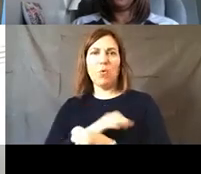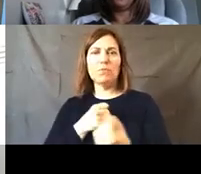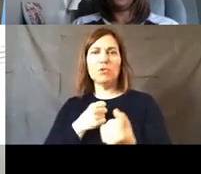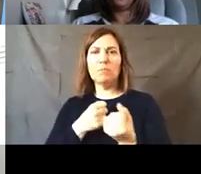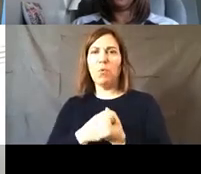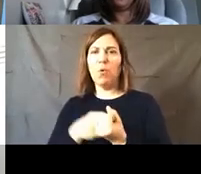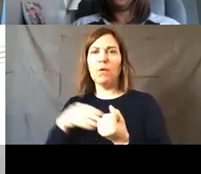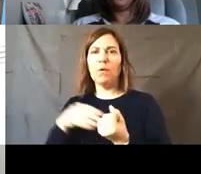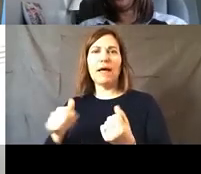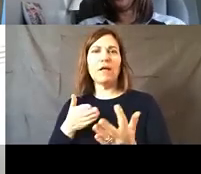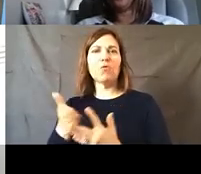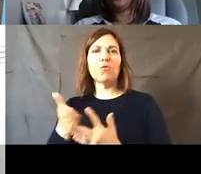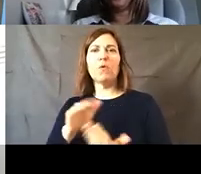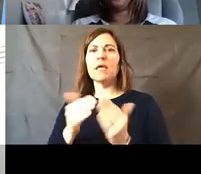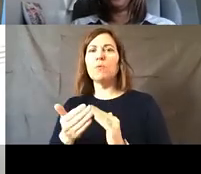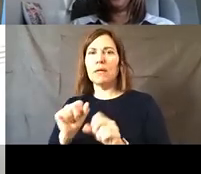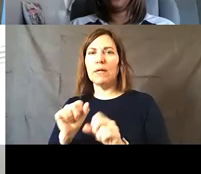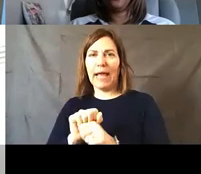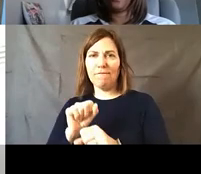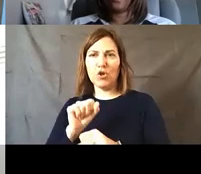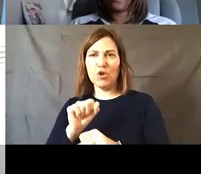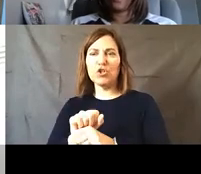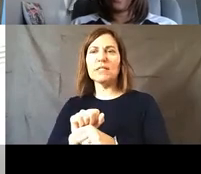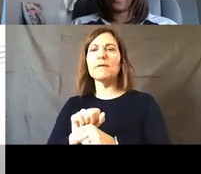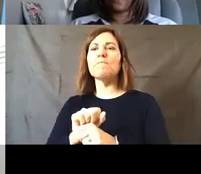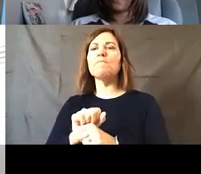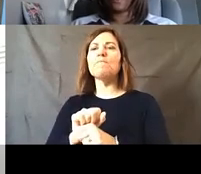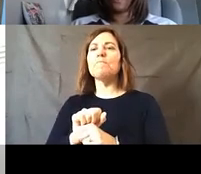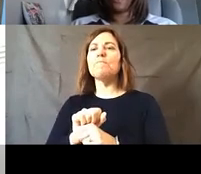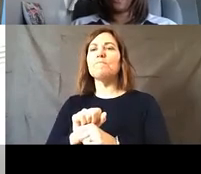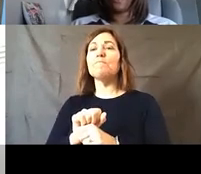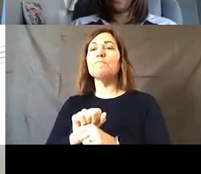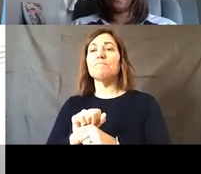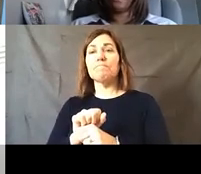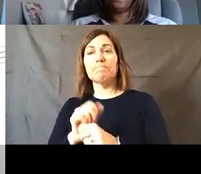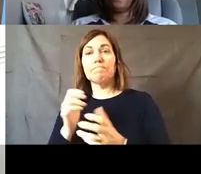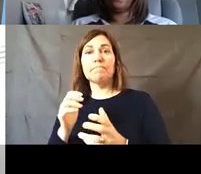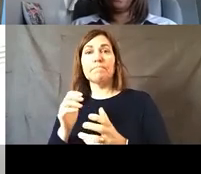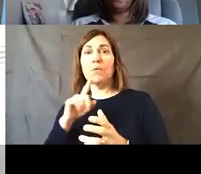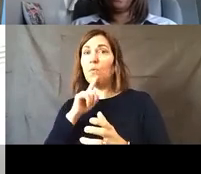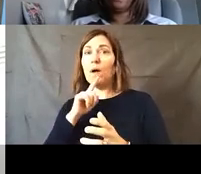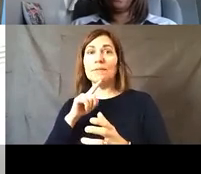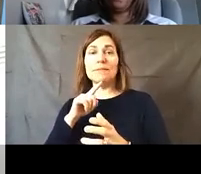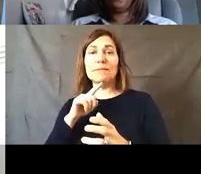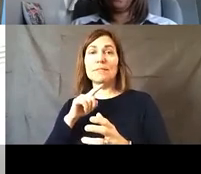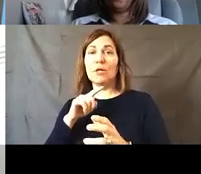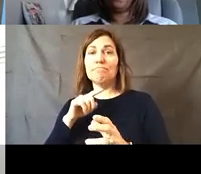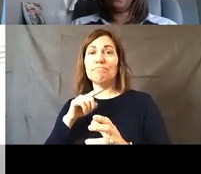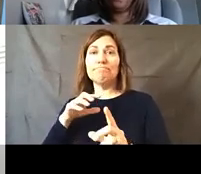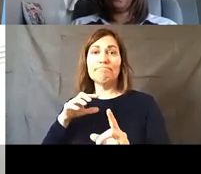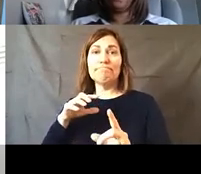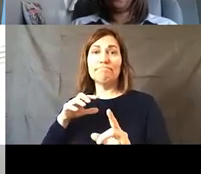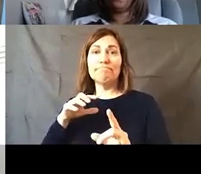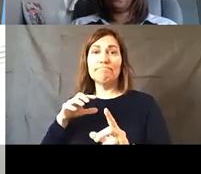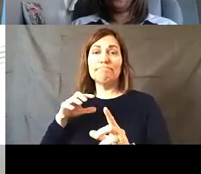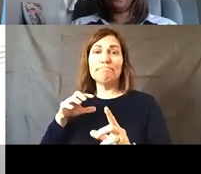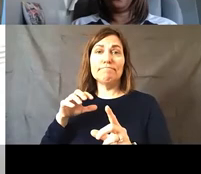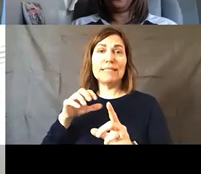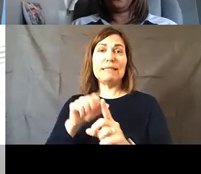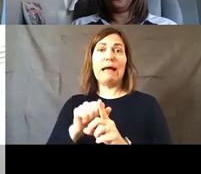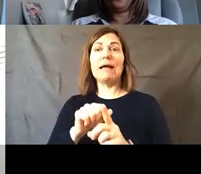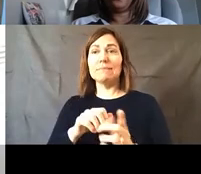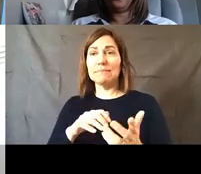community effort, was attacked. And many